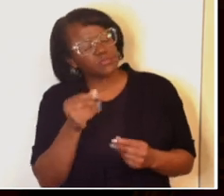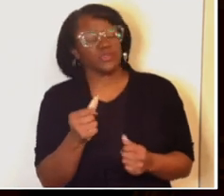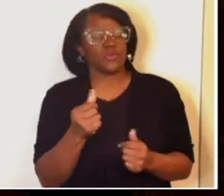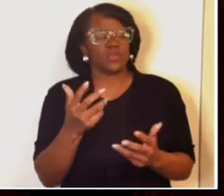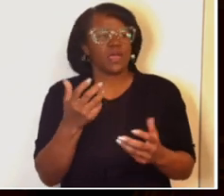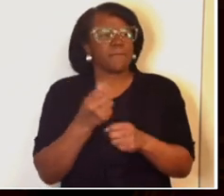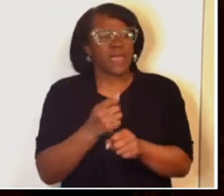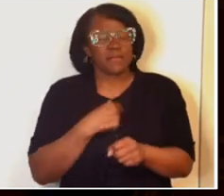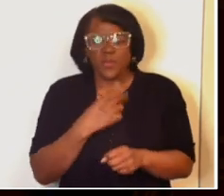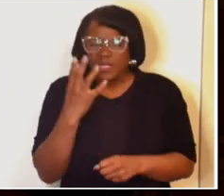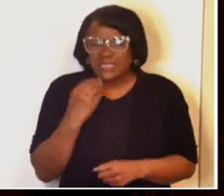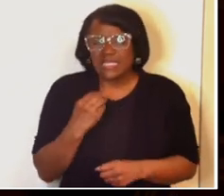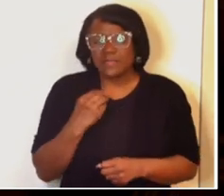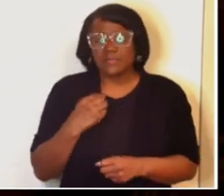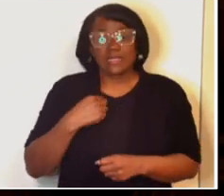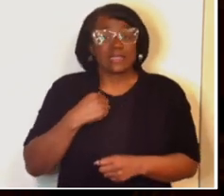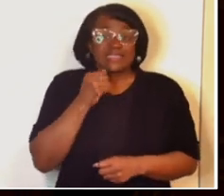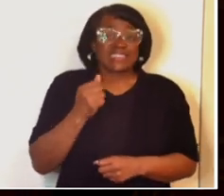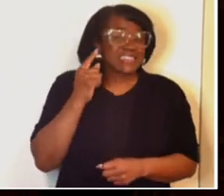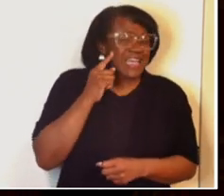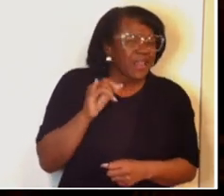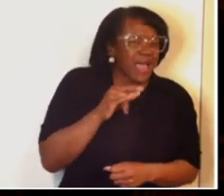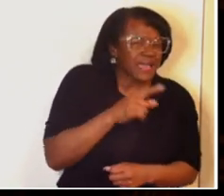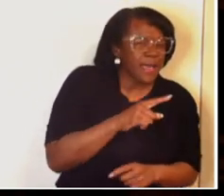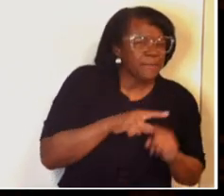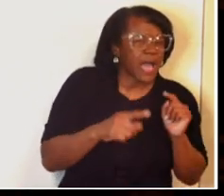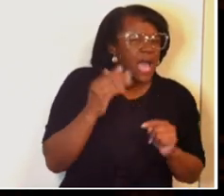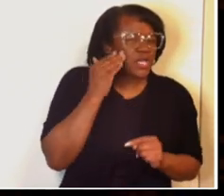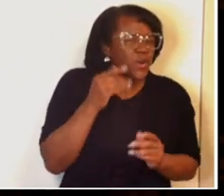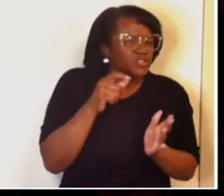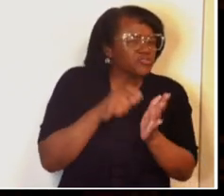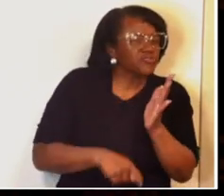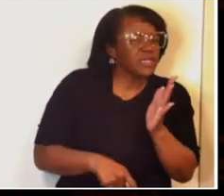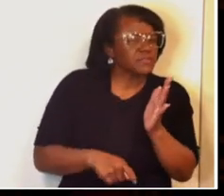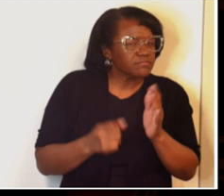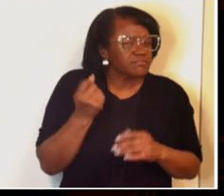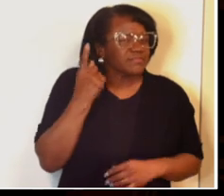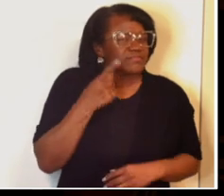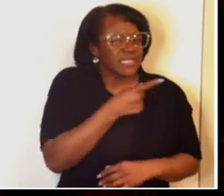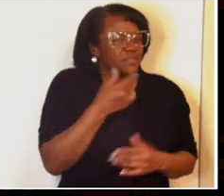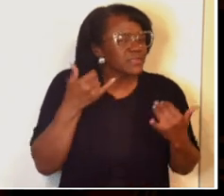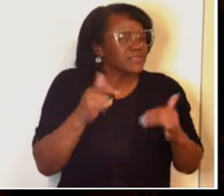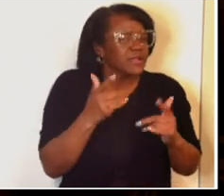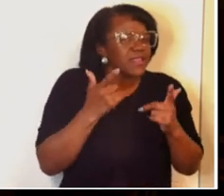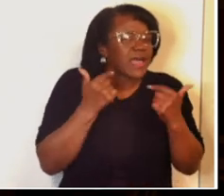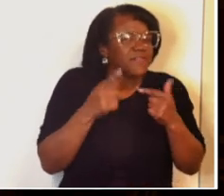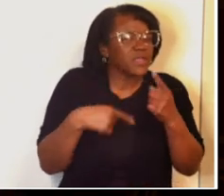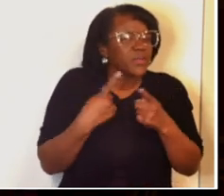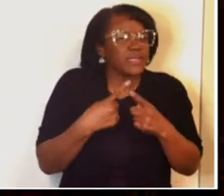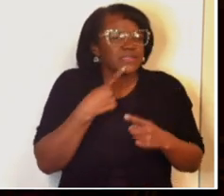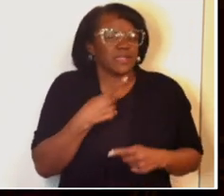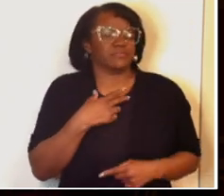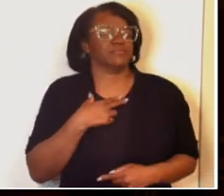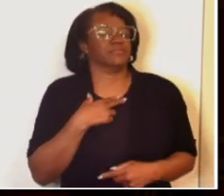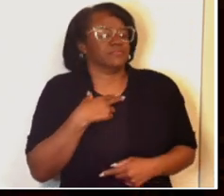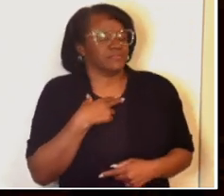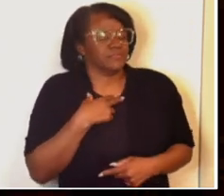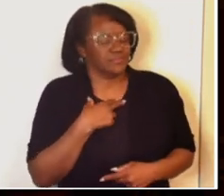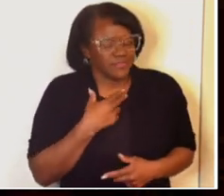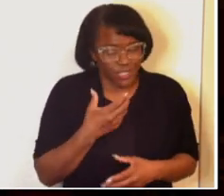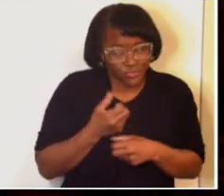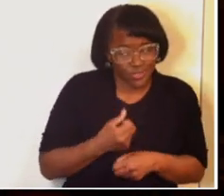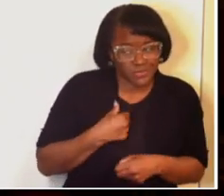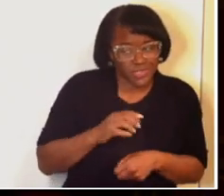I knew I had the script down cold because he was still laughing when he said, trust me, Chocolate, if I ever gave you